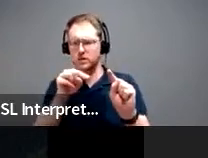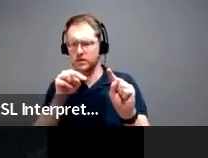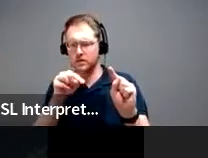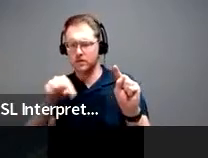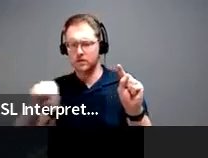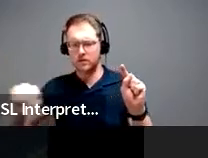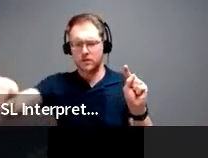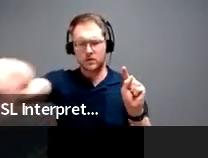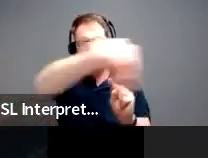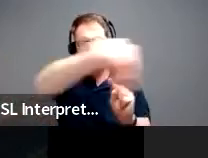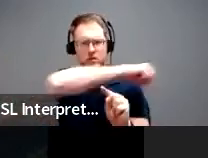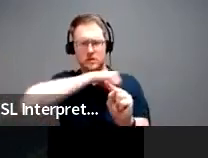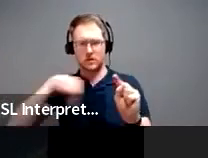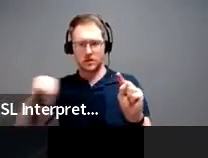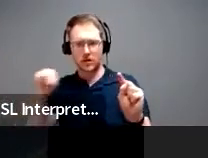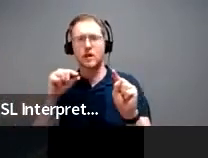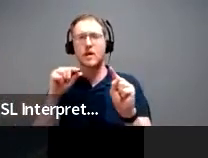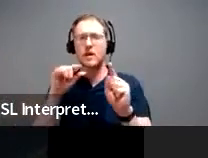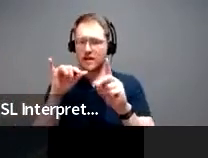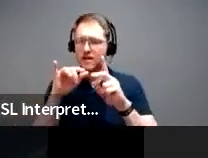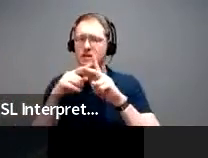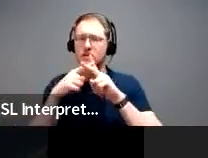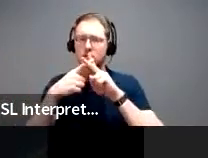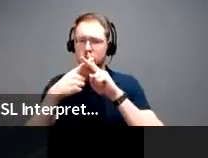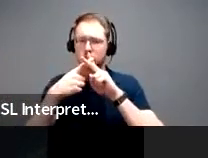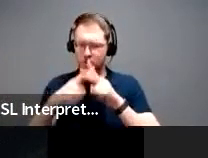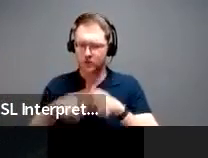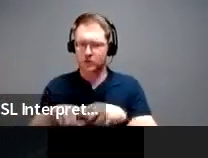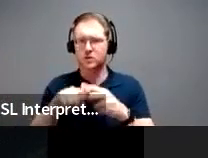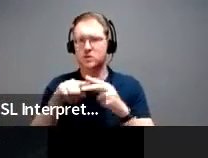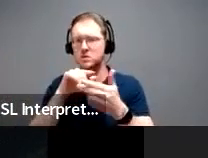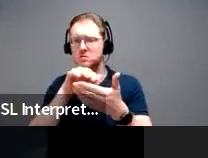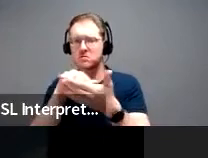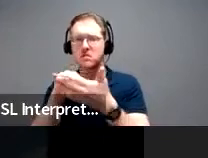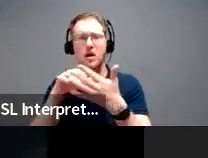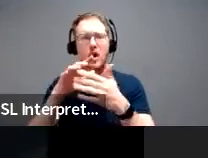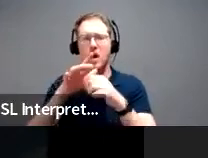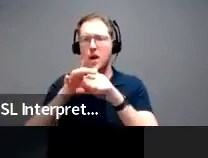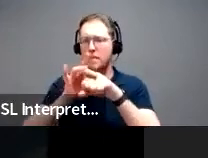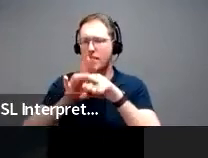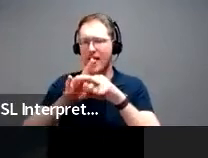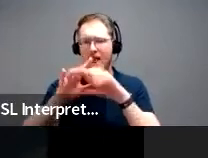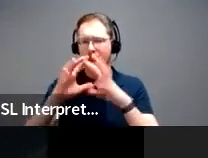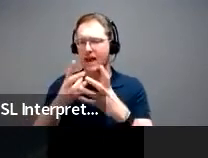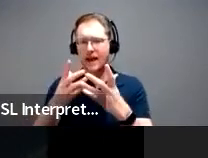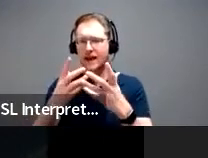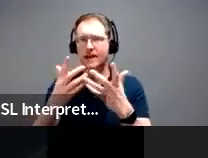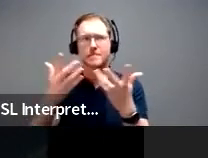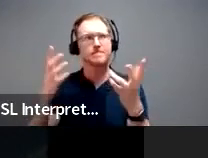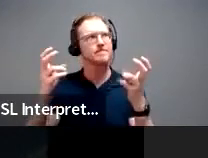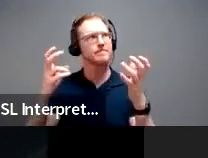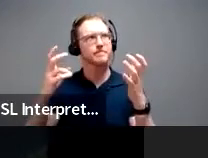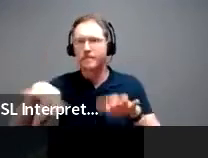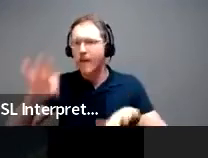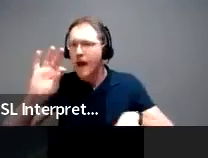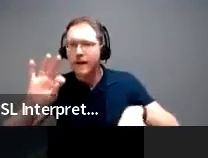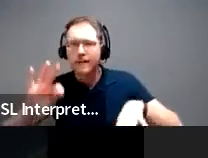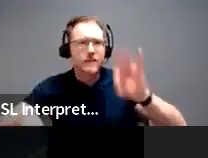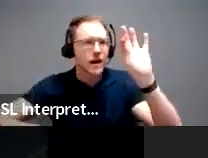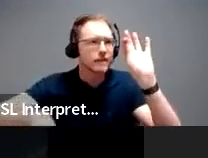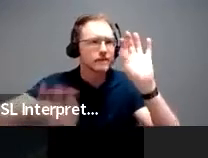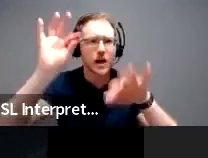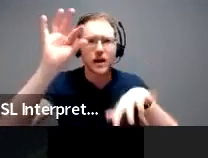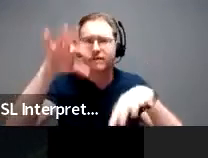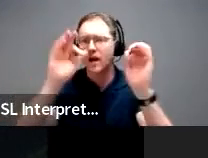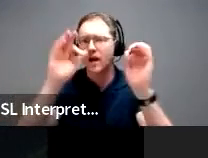it began the planet revolution, which we are still living through today, finding many thousands of planets around stars in our